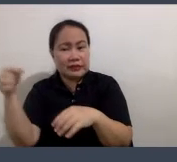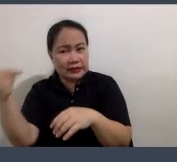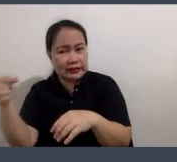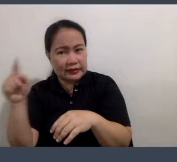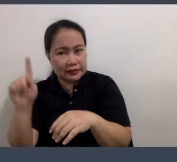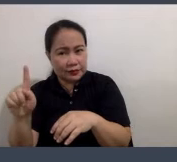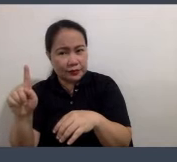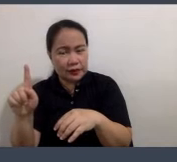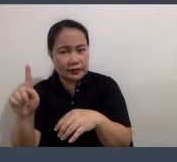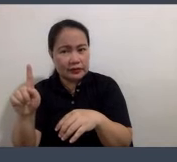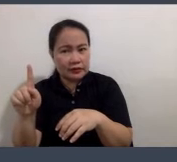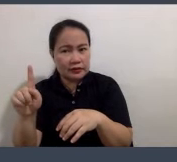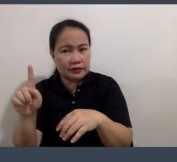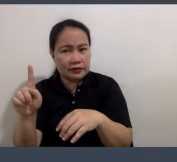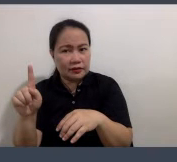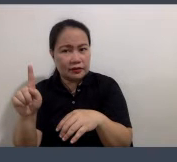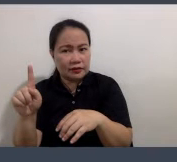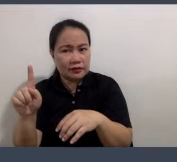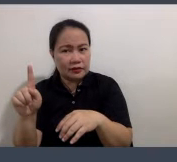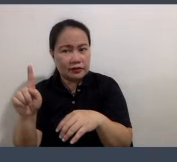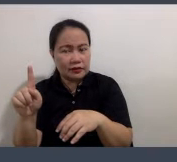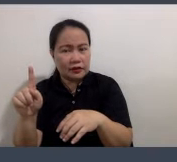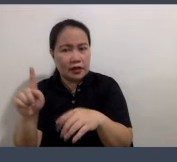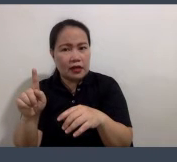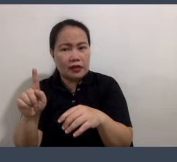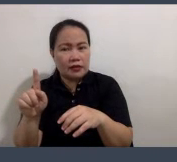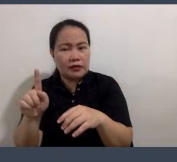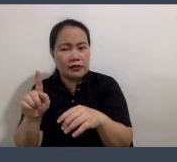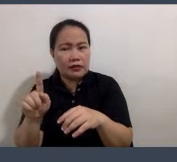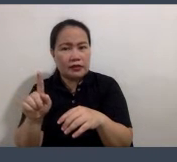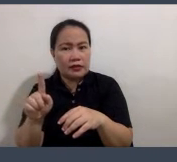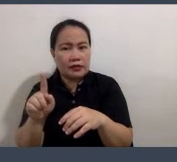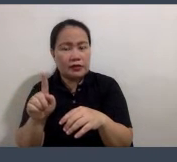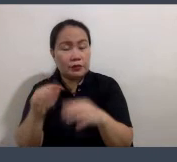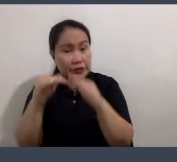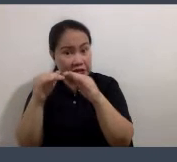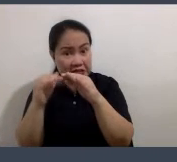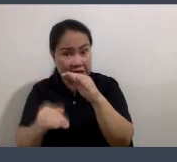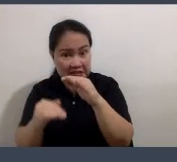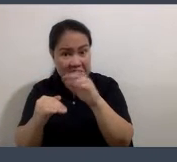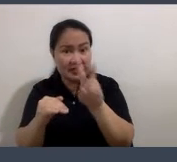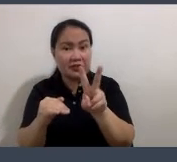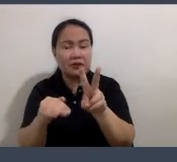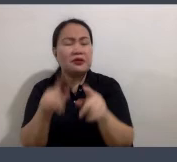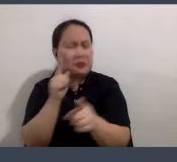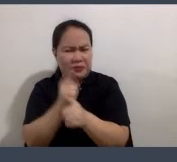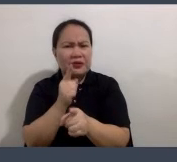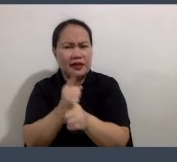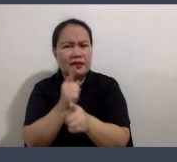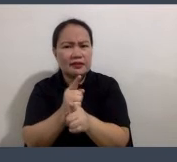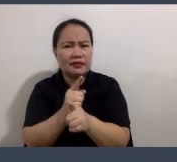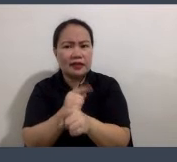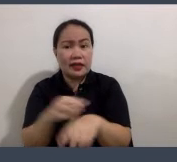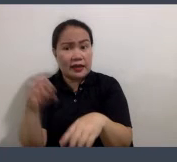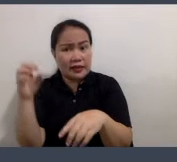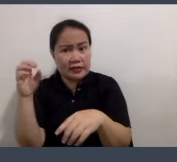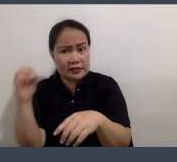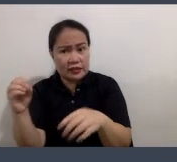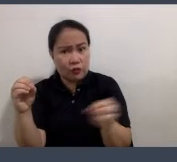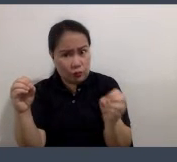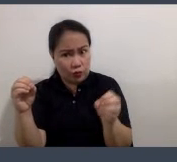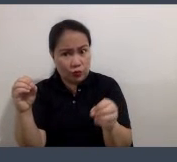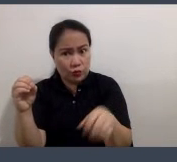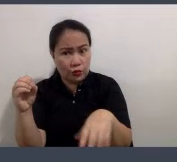is negative 1, so the absolute value of negative 1 is positive 1, which is less than 2. That is correct. And then 0,